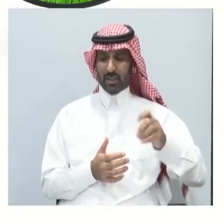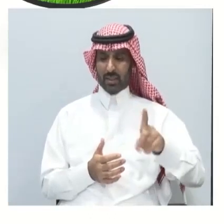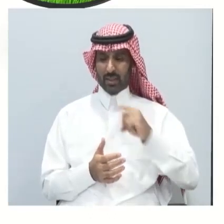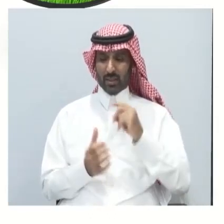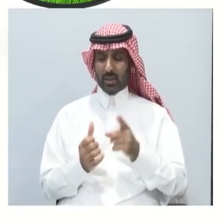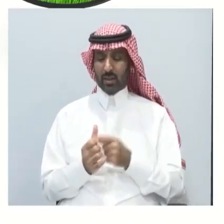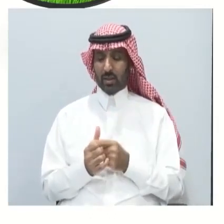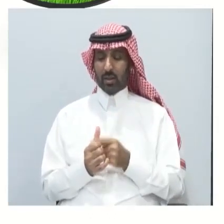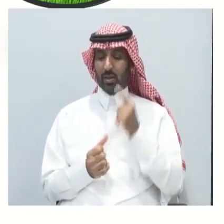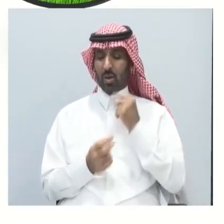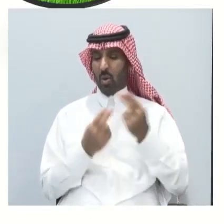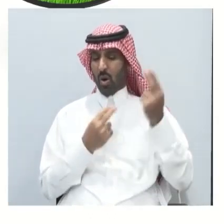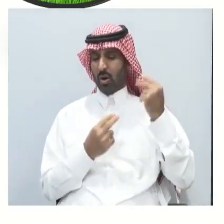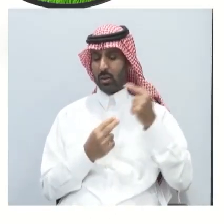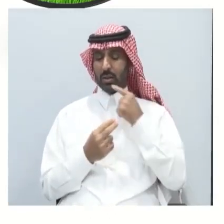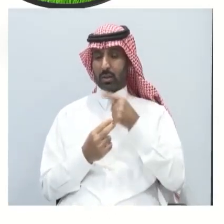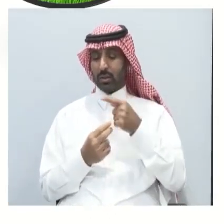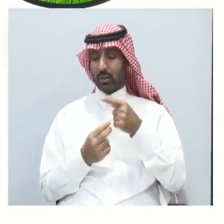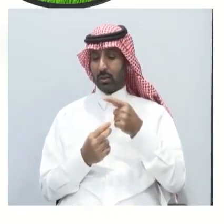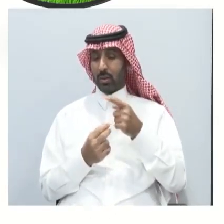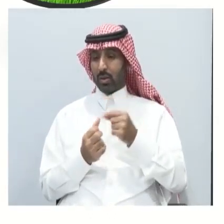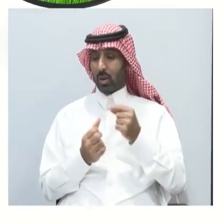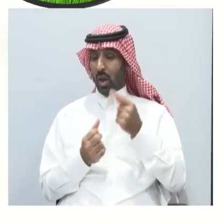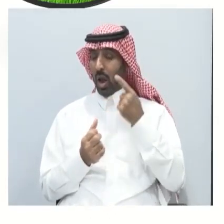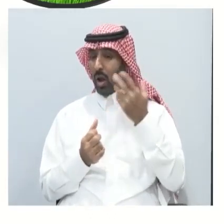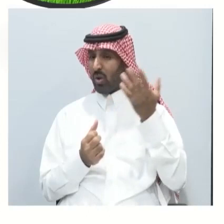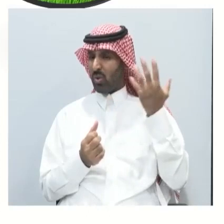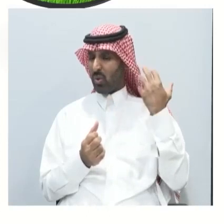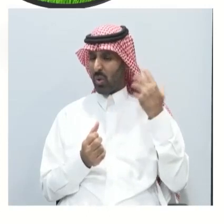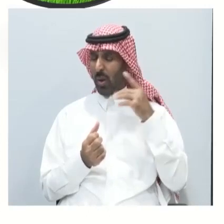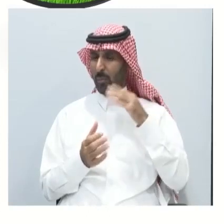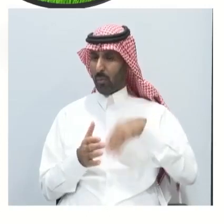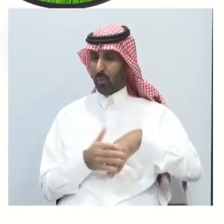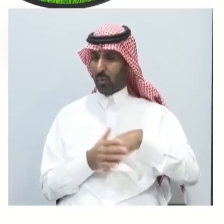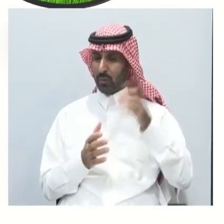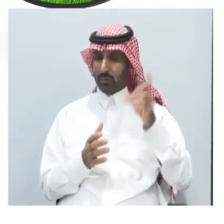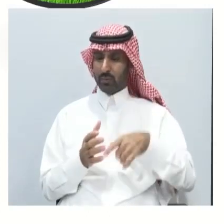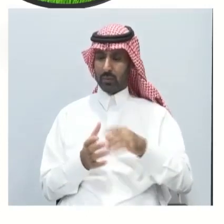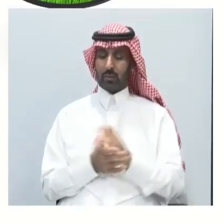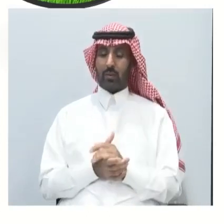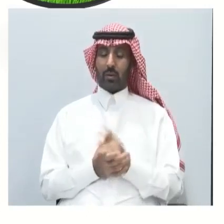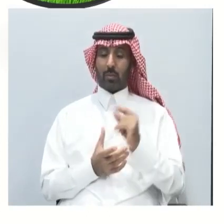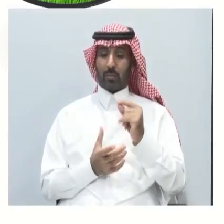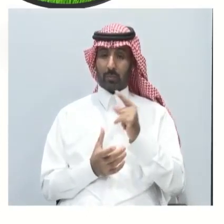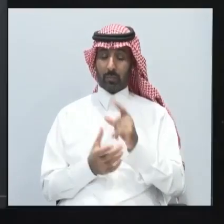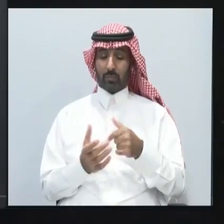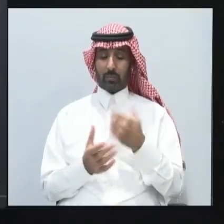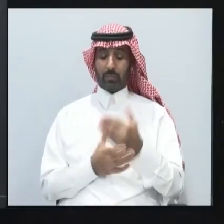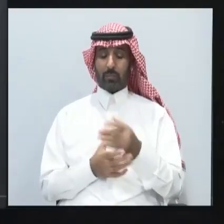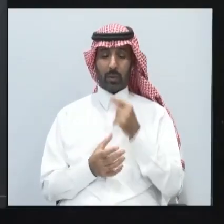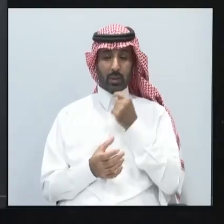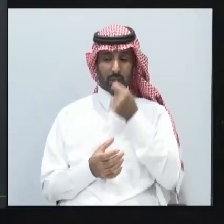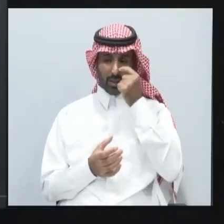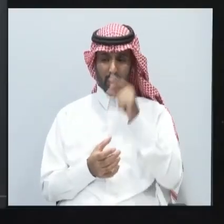the all-time top scorer of the Saudi Professional League. So we have here, these are the best qualities that we can